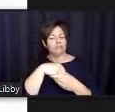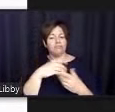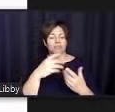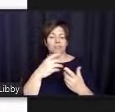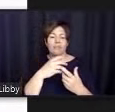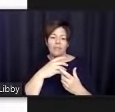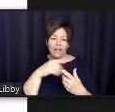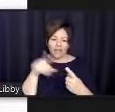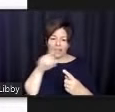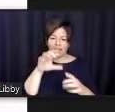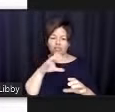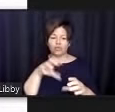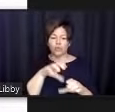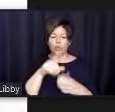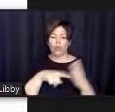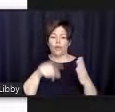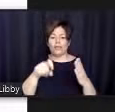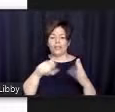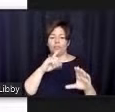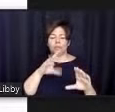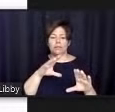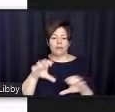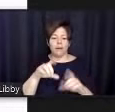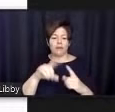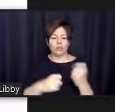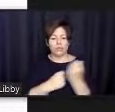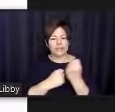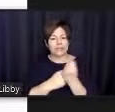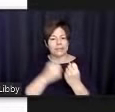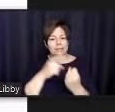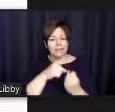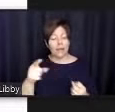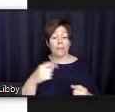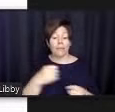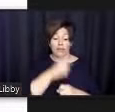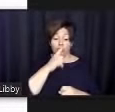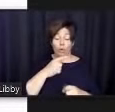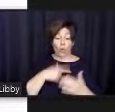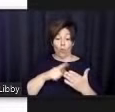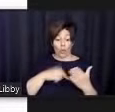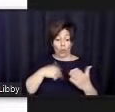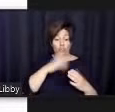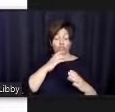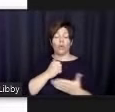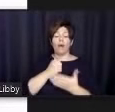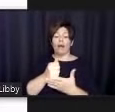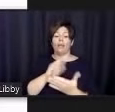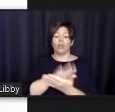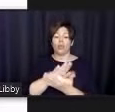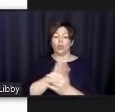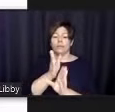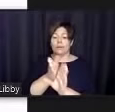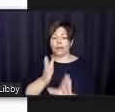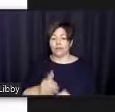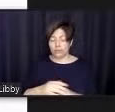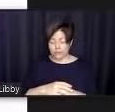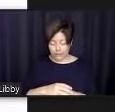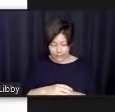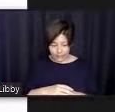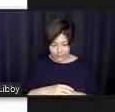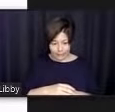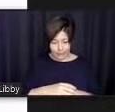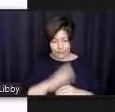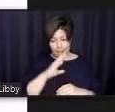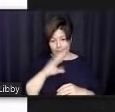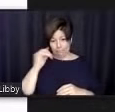to be done to be assistance to them. Make sure that what we're doing is we're helping them. The other thing is if you could do